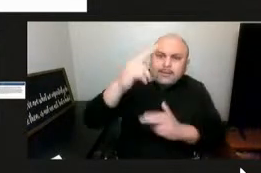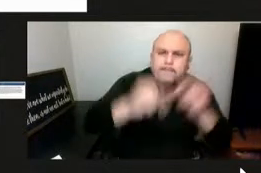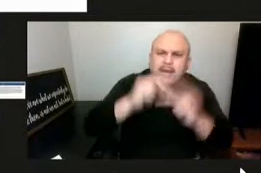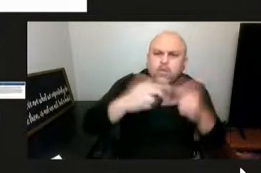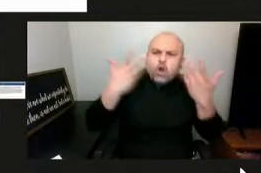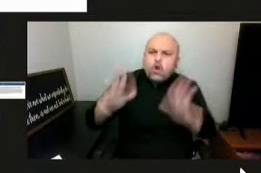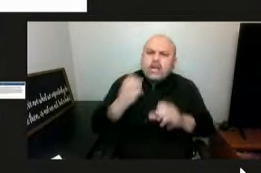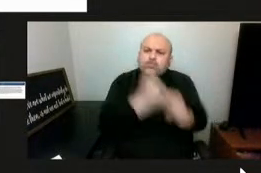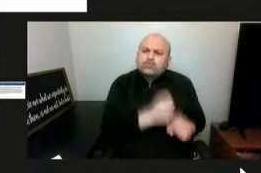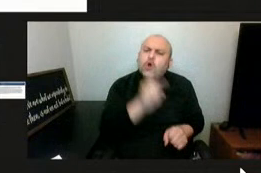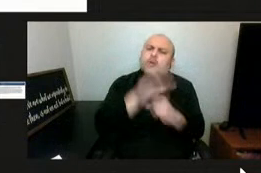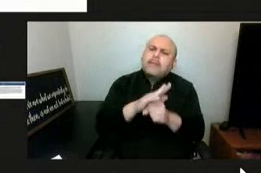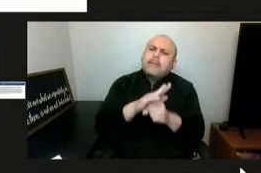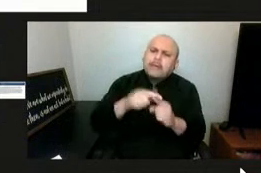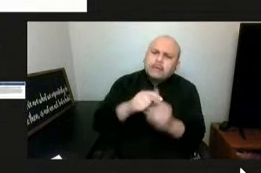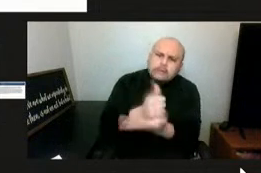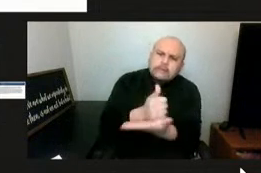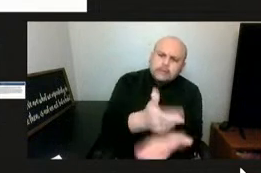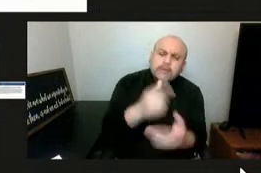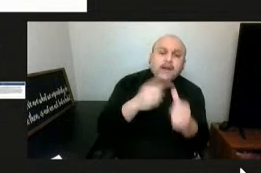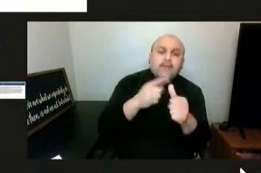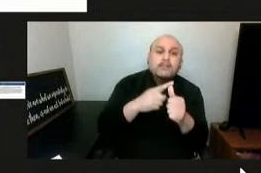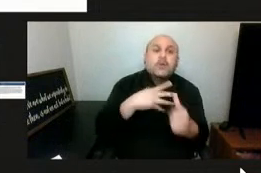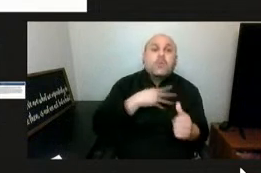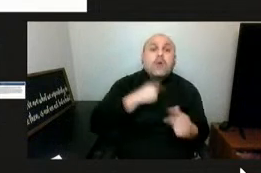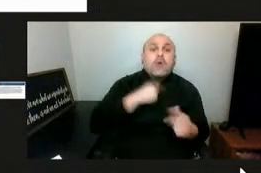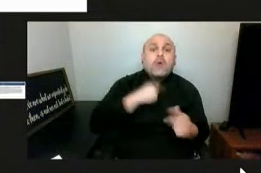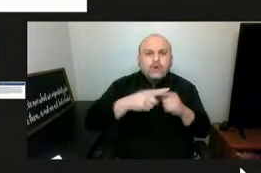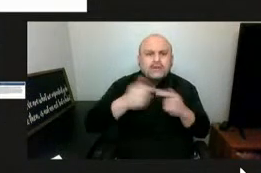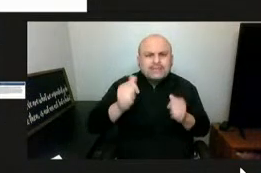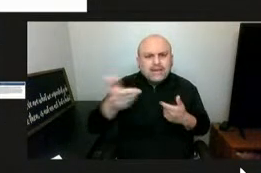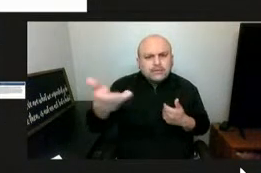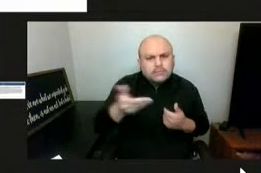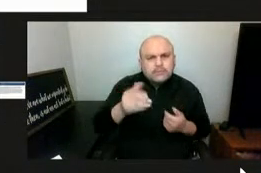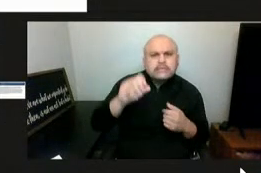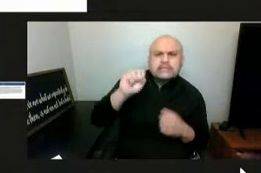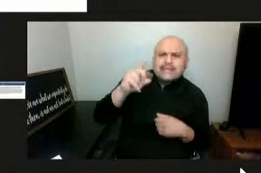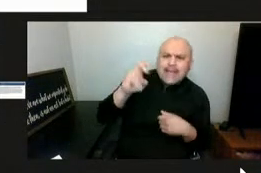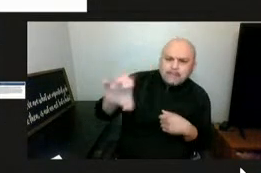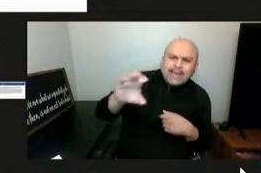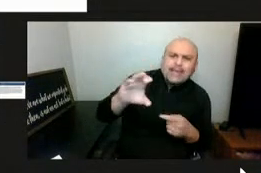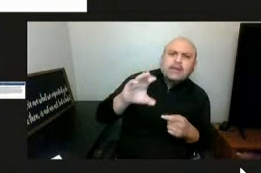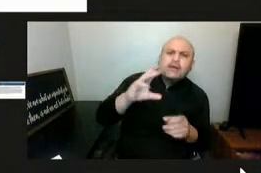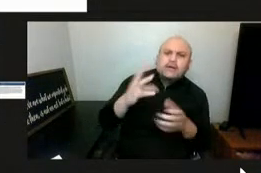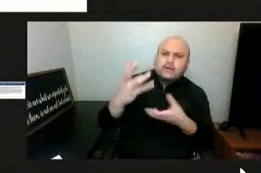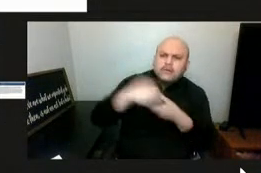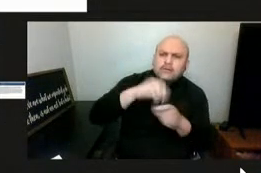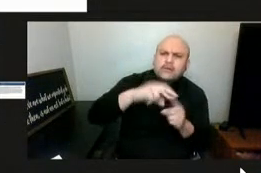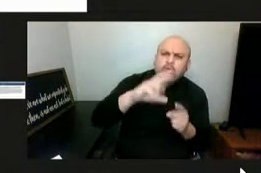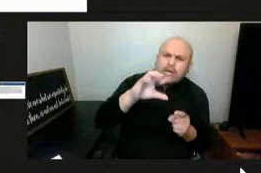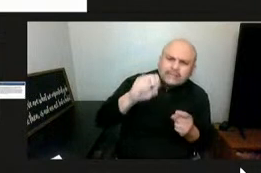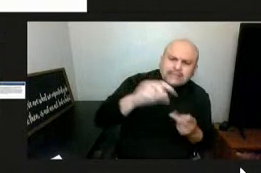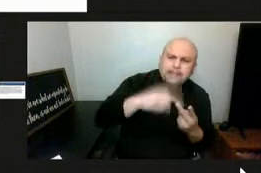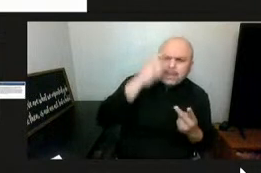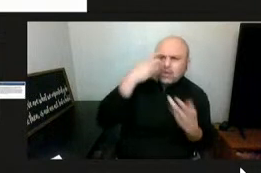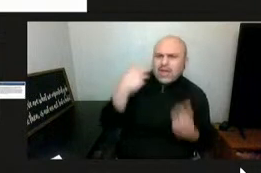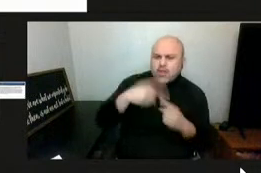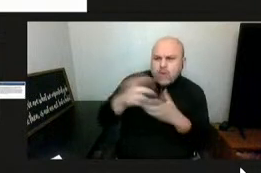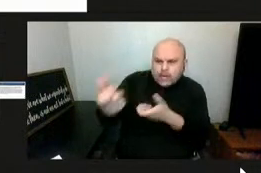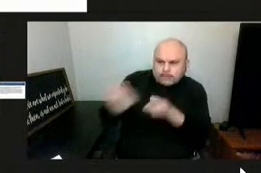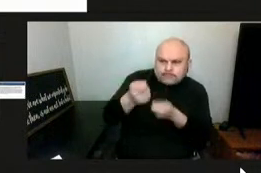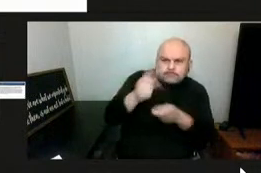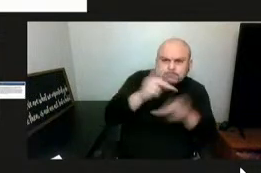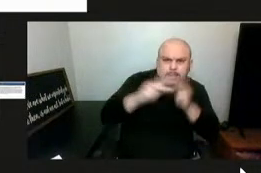commitment. First, that the White House host a syndemic symposium, these multiple crises, to draw attention to these multiple